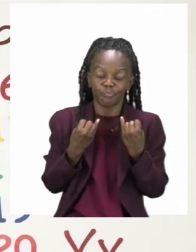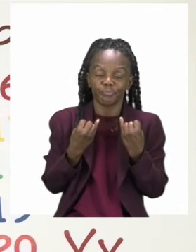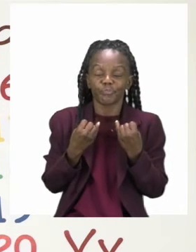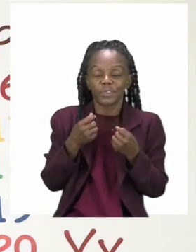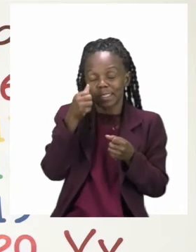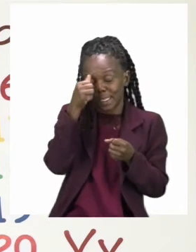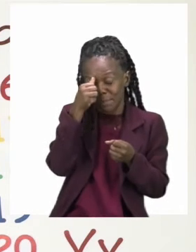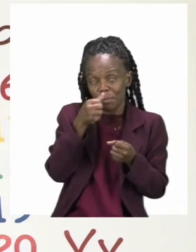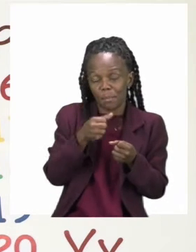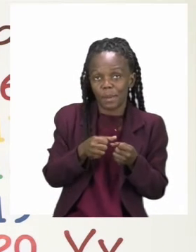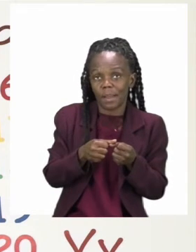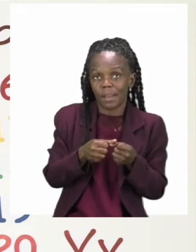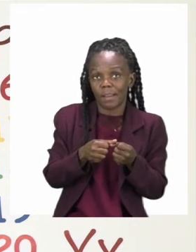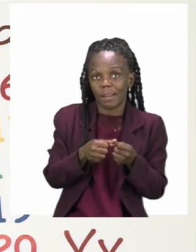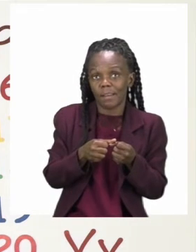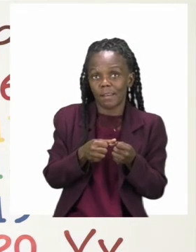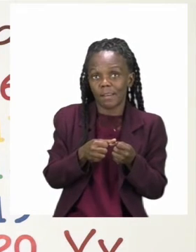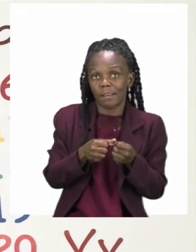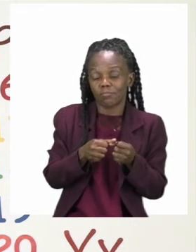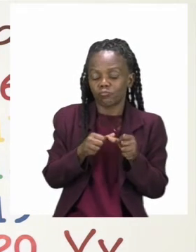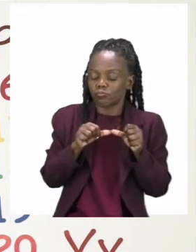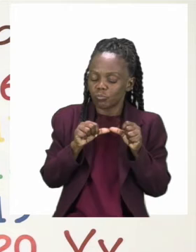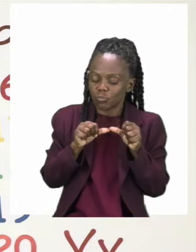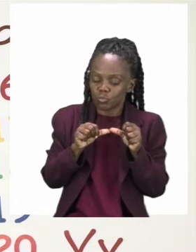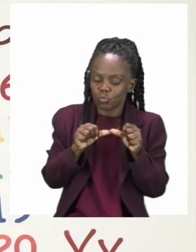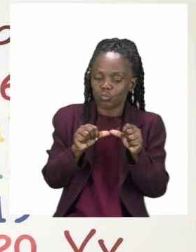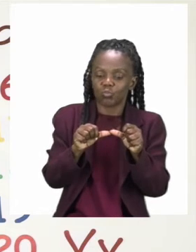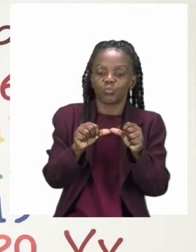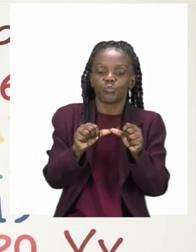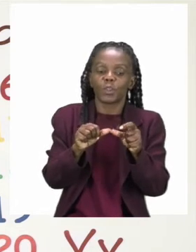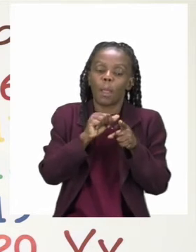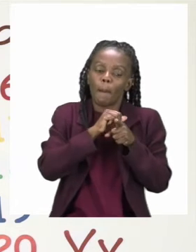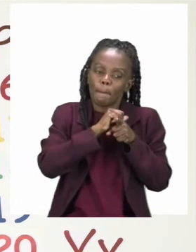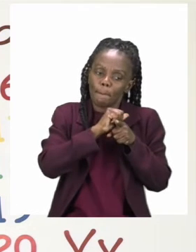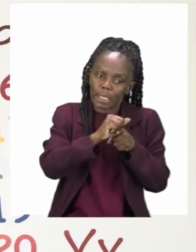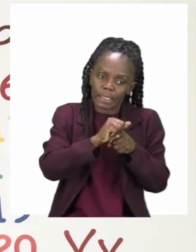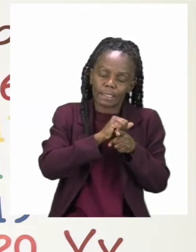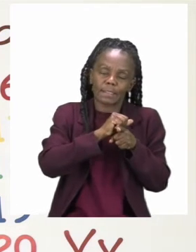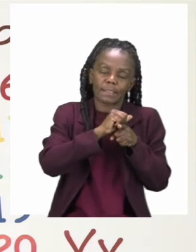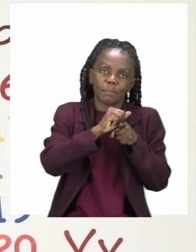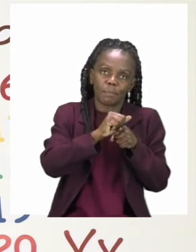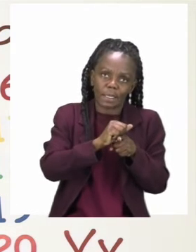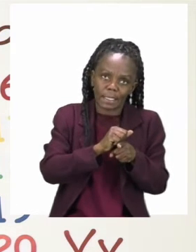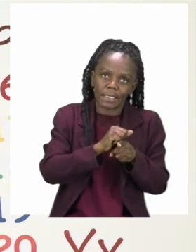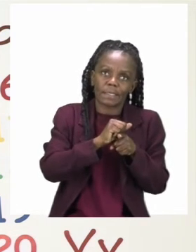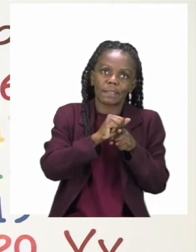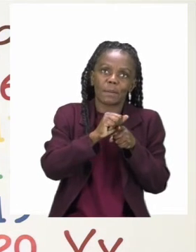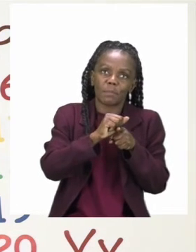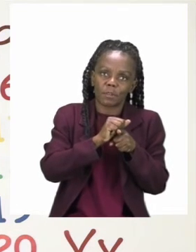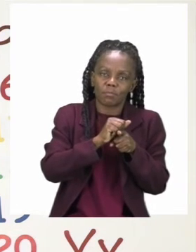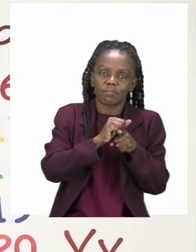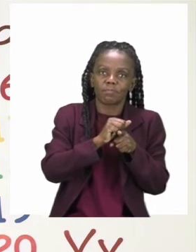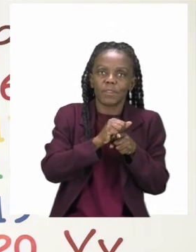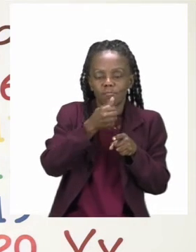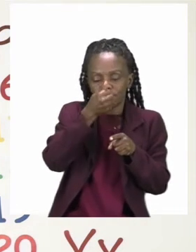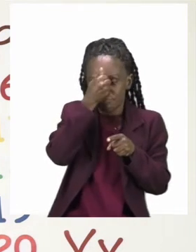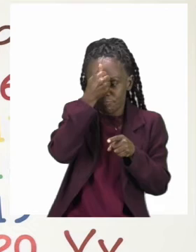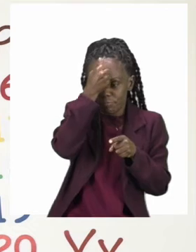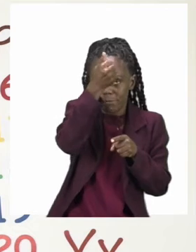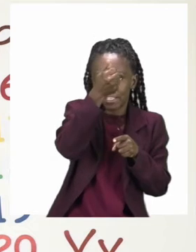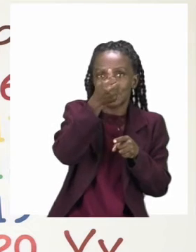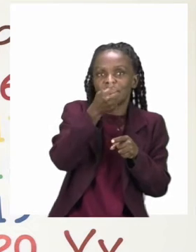music, conversations, and sounds of the world around you. But that's not all. Ears also process the